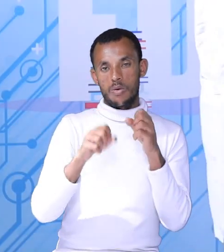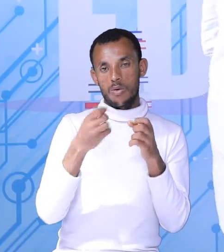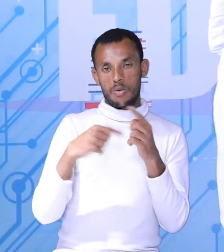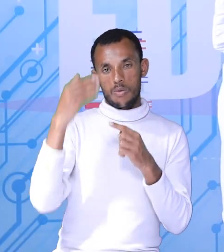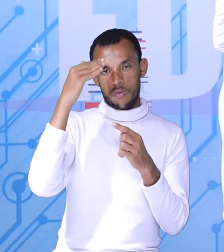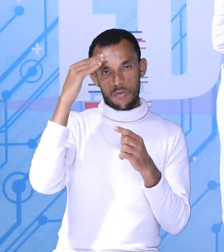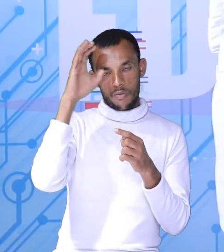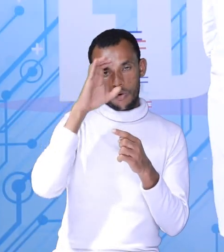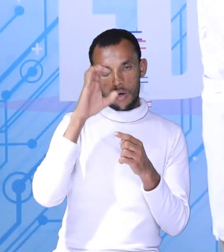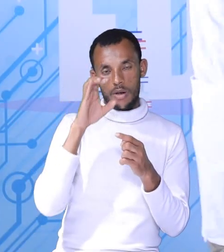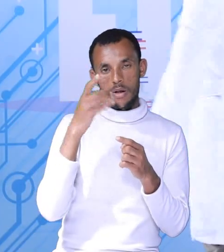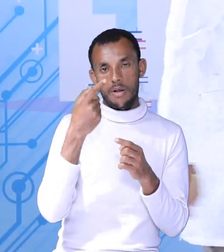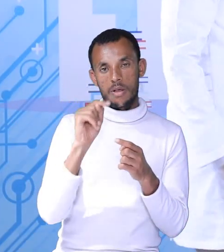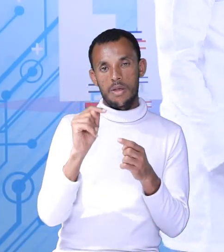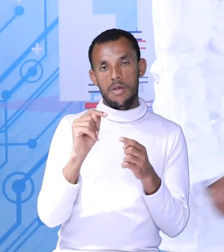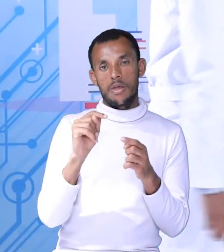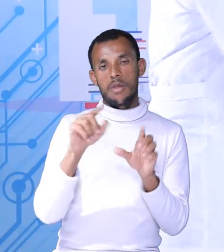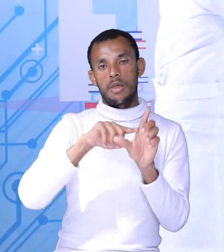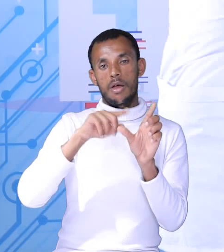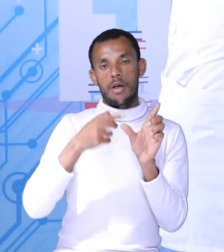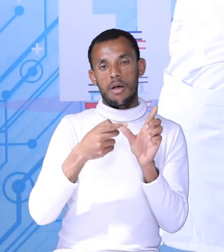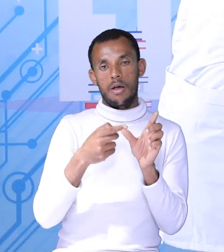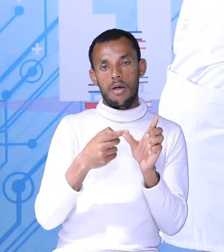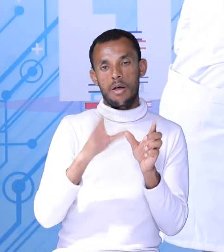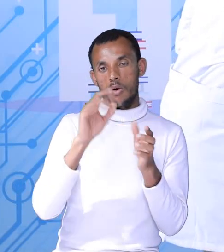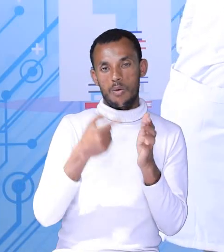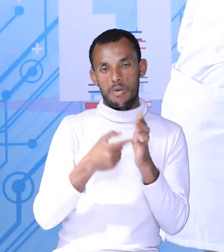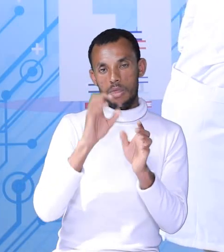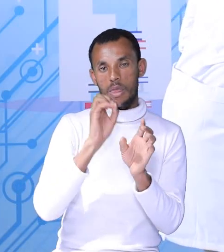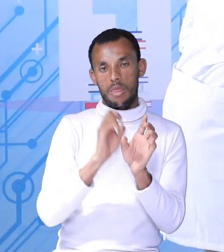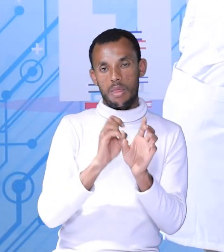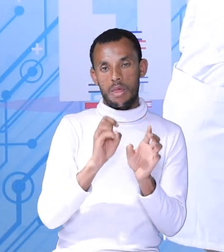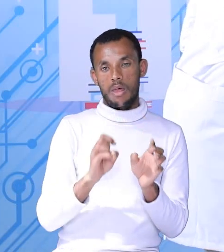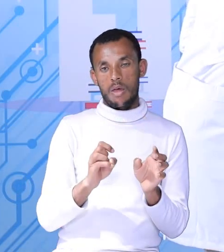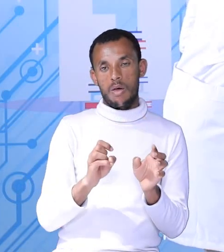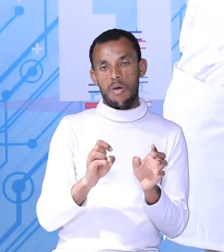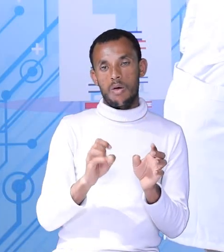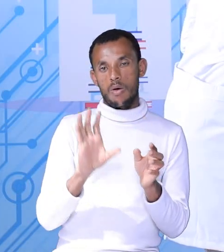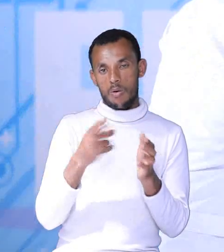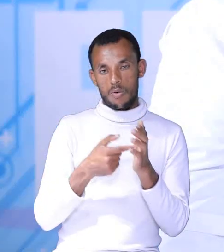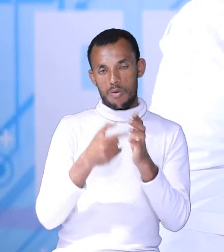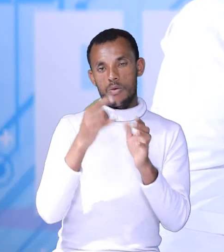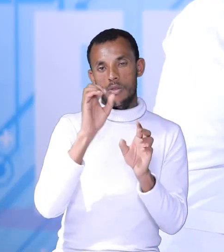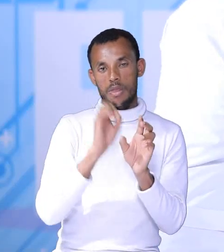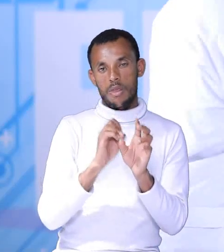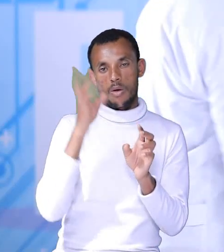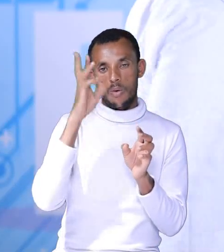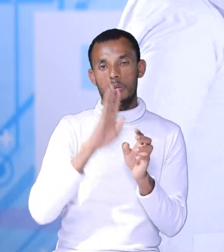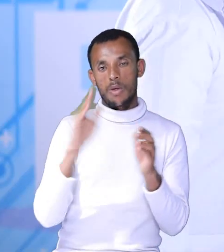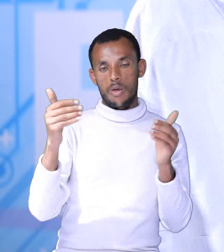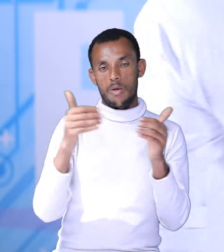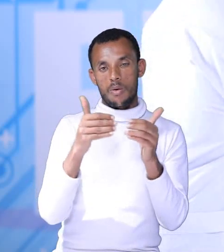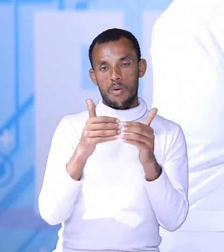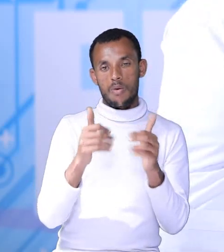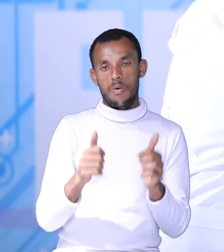find the angle cos theta, cosine of theta will be equal to